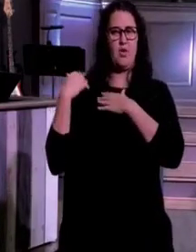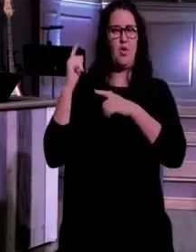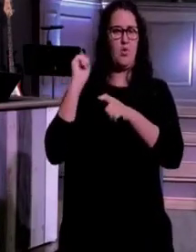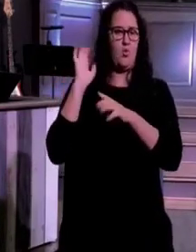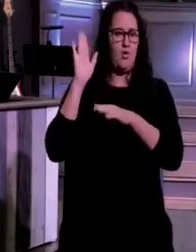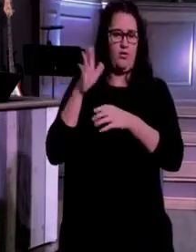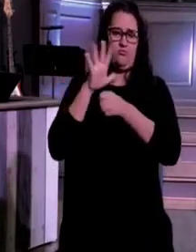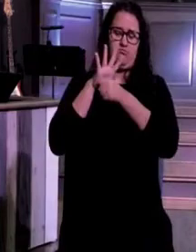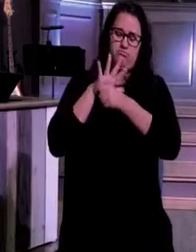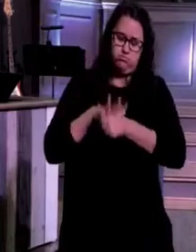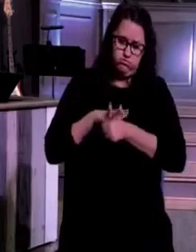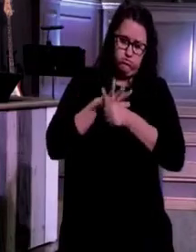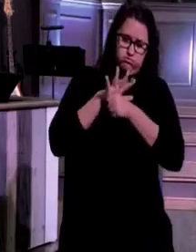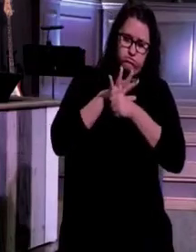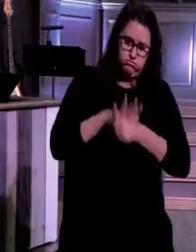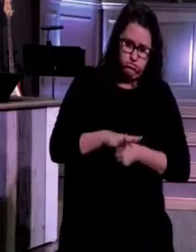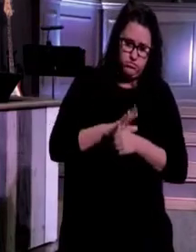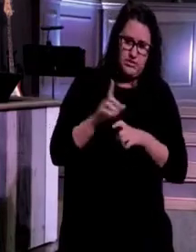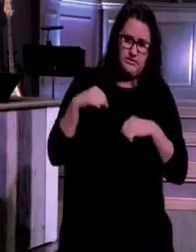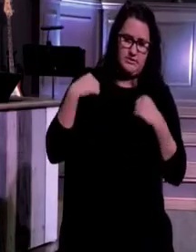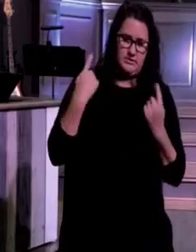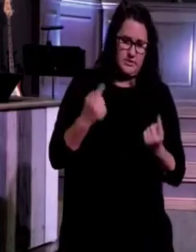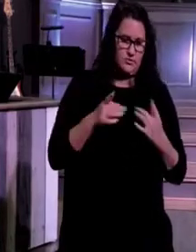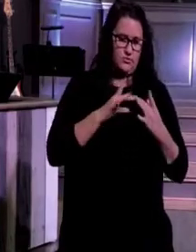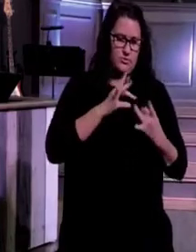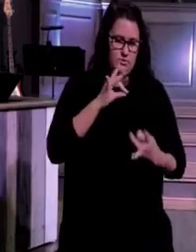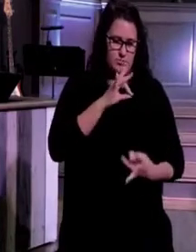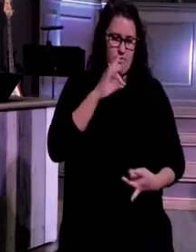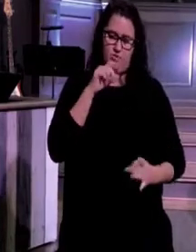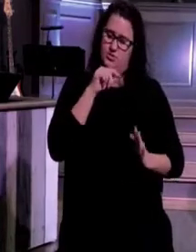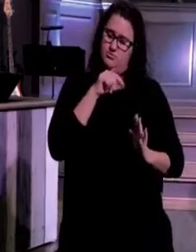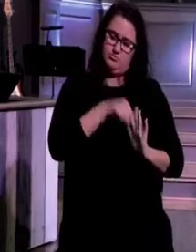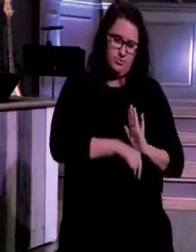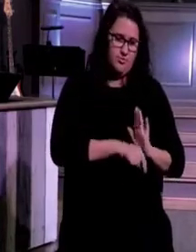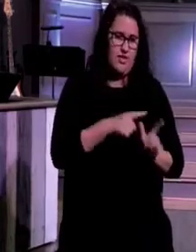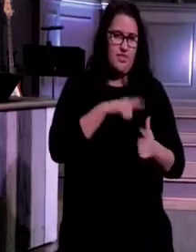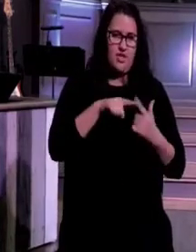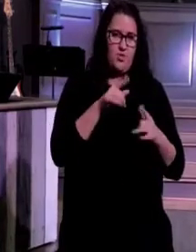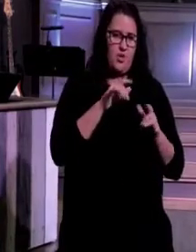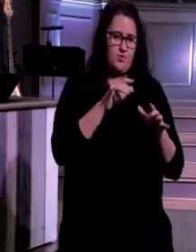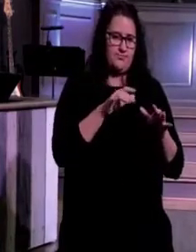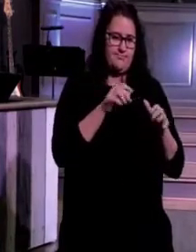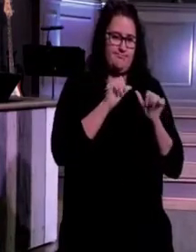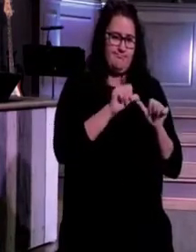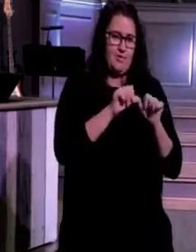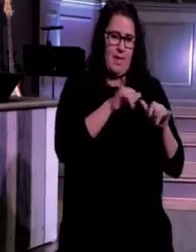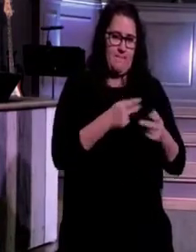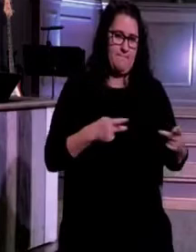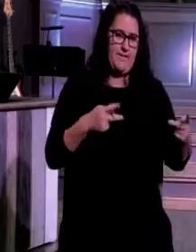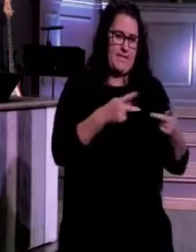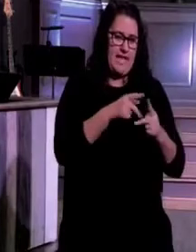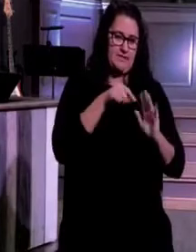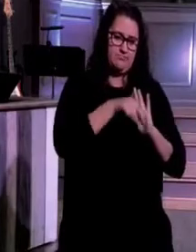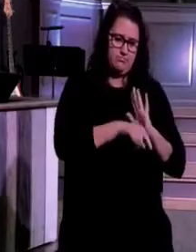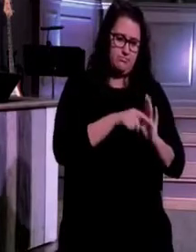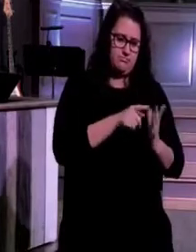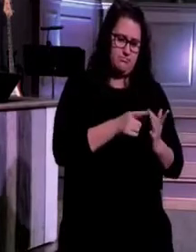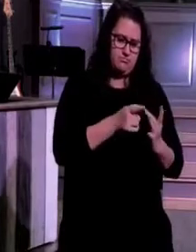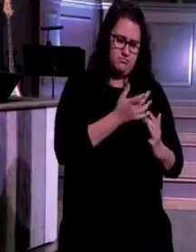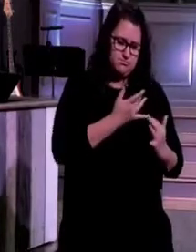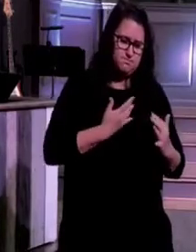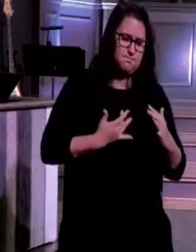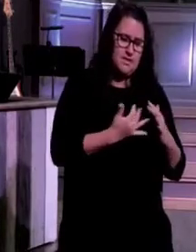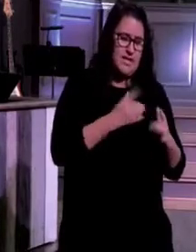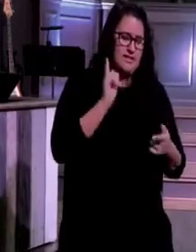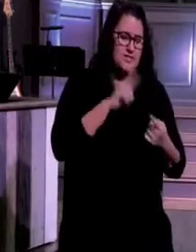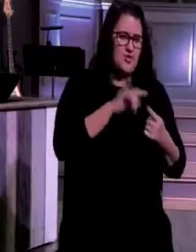Gethsemane of your spirit. And you will be in that Gethsemane of your spirit only to be released from the burden